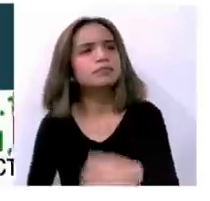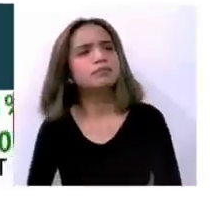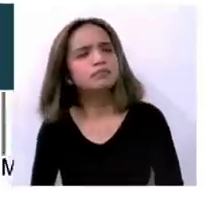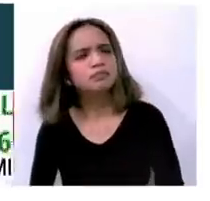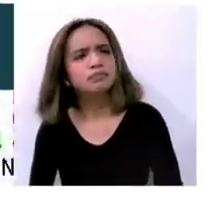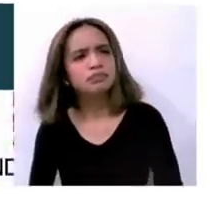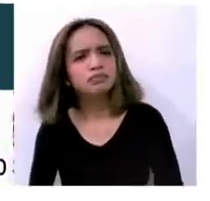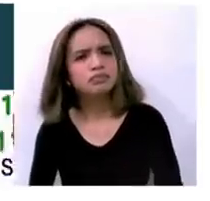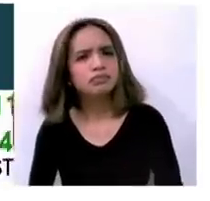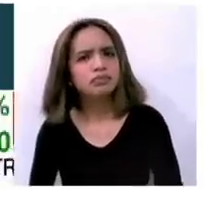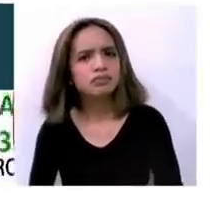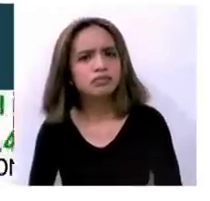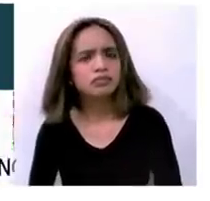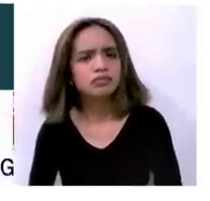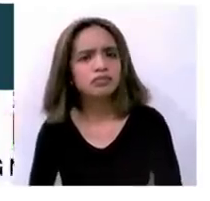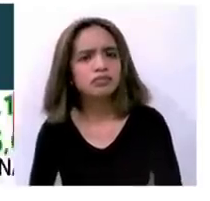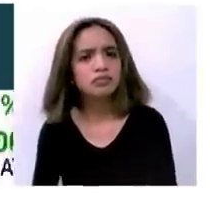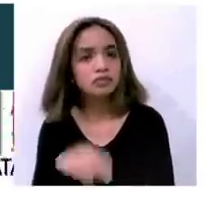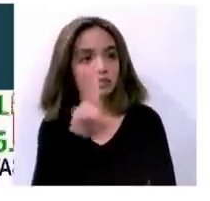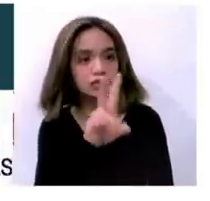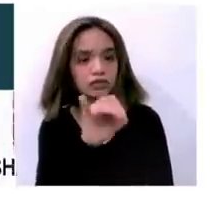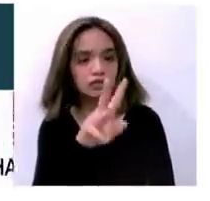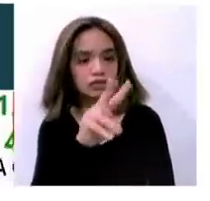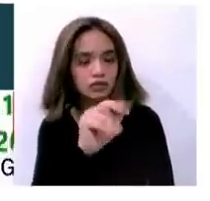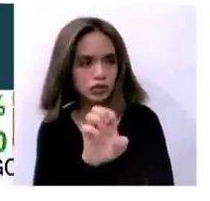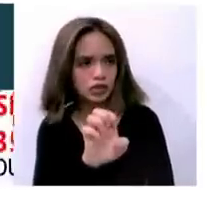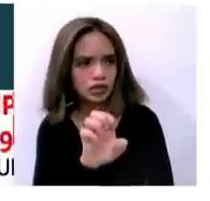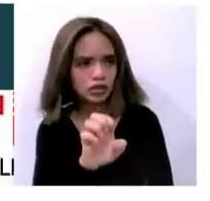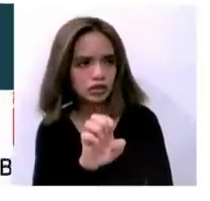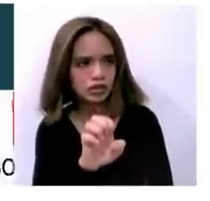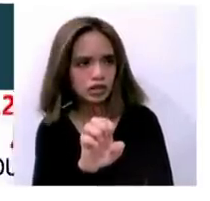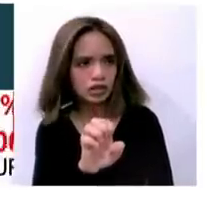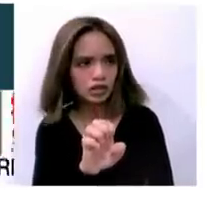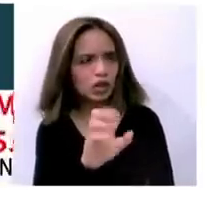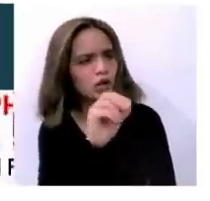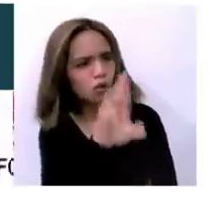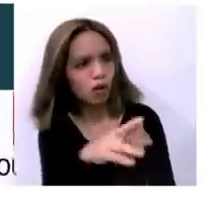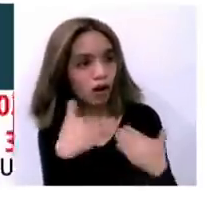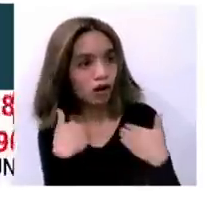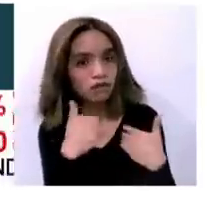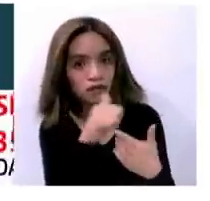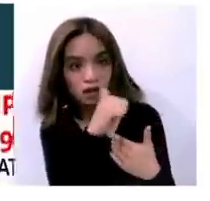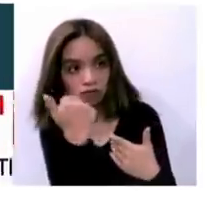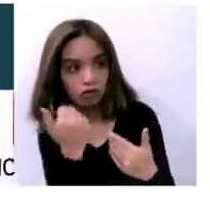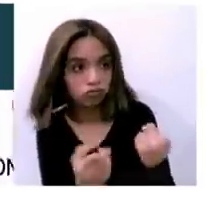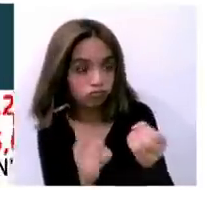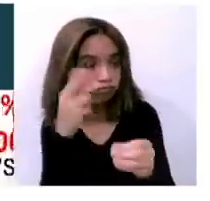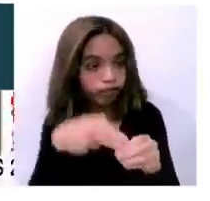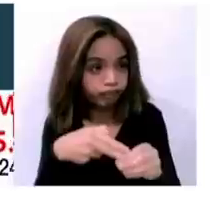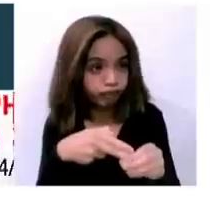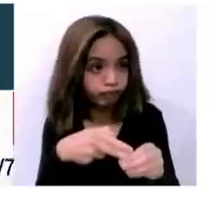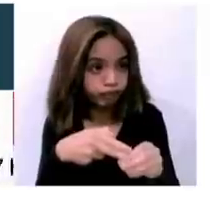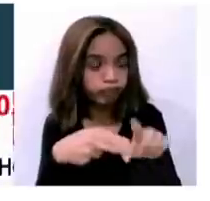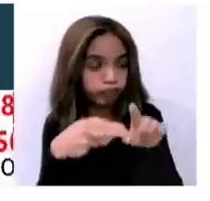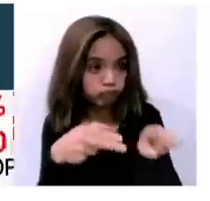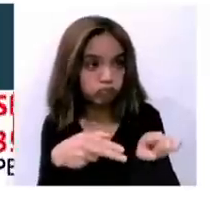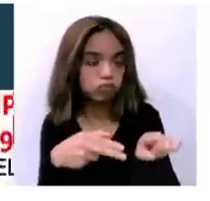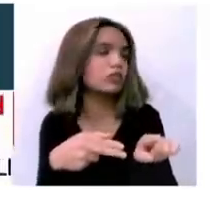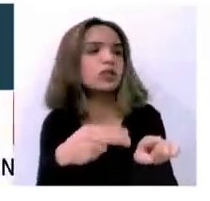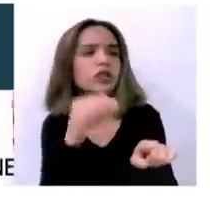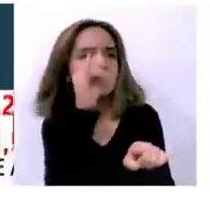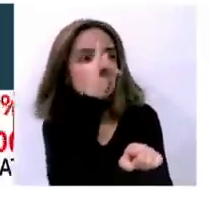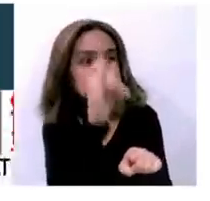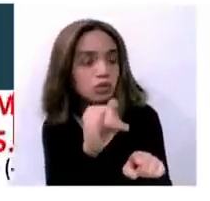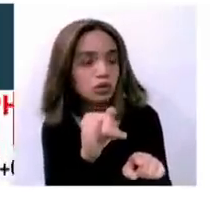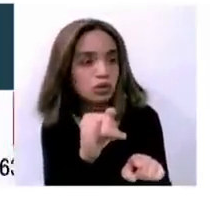it stop with Secretary Vince Dizon, or are there others who will be joining HQ of ISCO